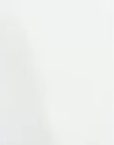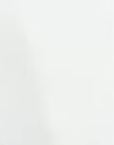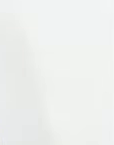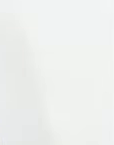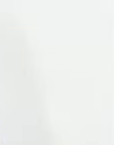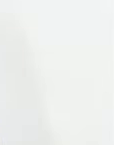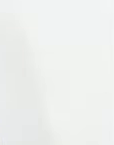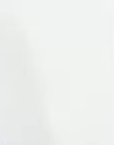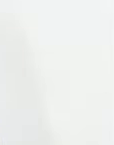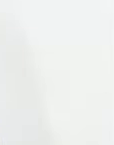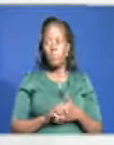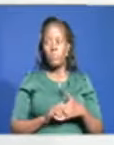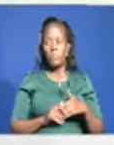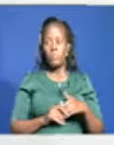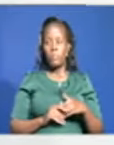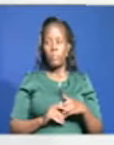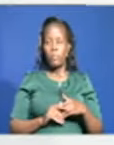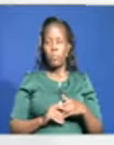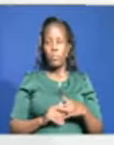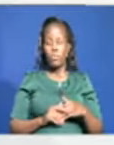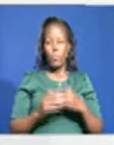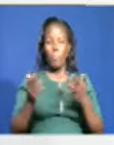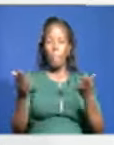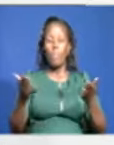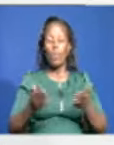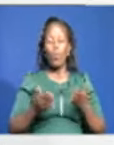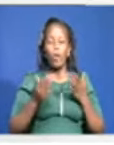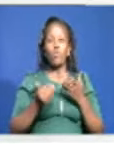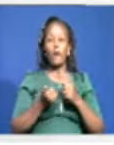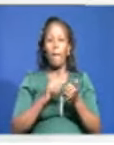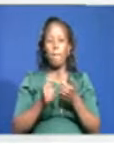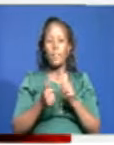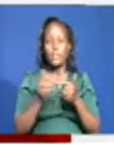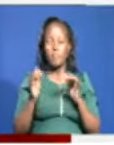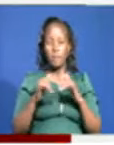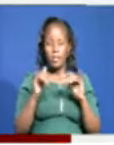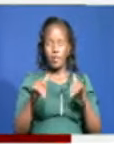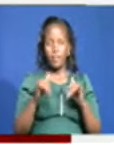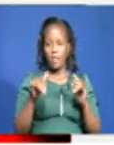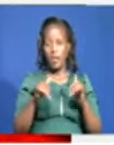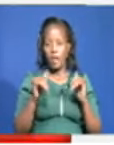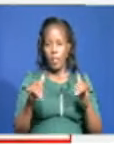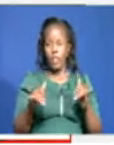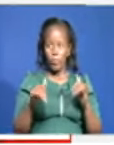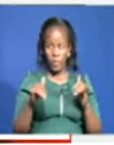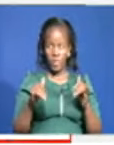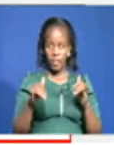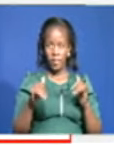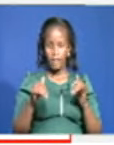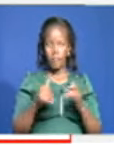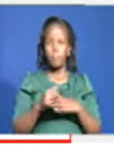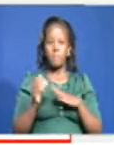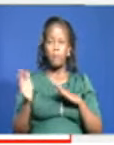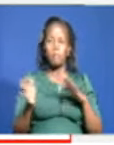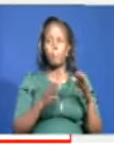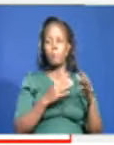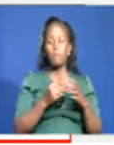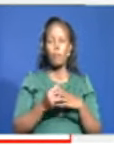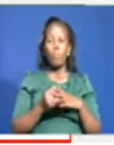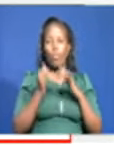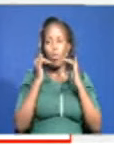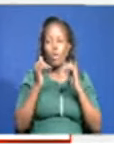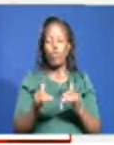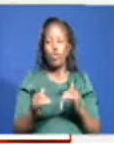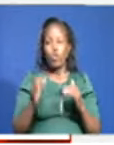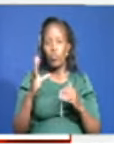Welcome back to Easy Friday. Let's now take a look at what's making headlines in the world of sports. My name is Karen Kibet. The new Sports Cabinet Secretary